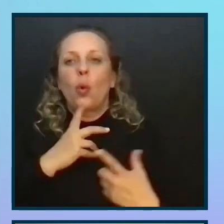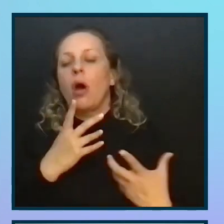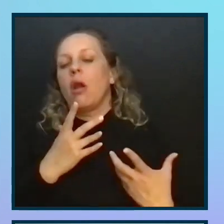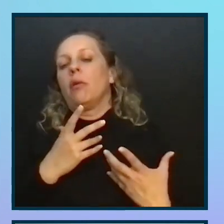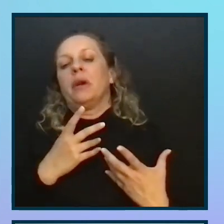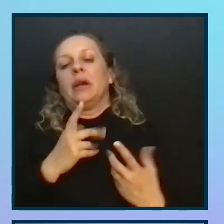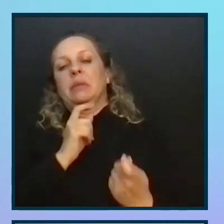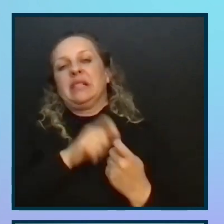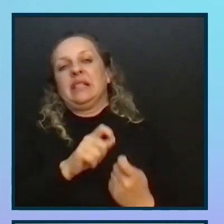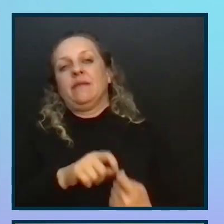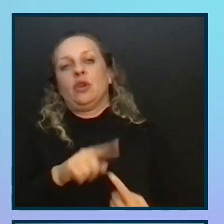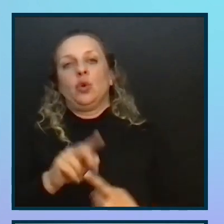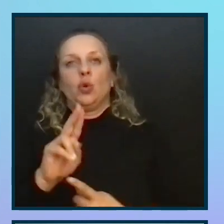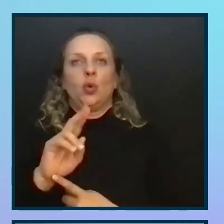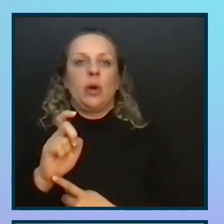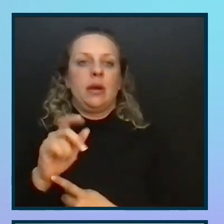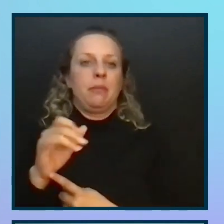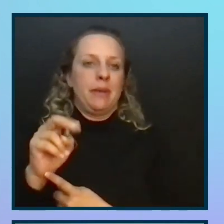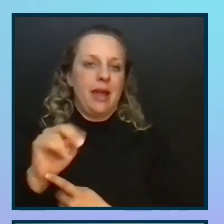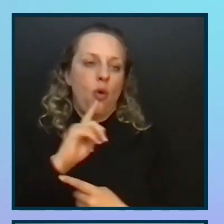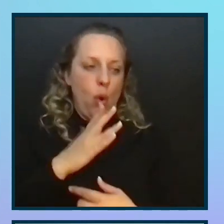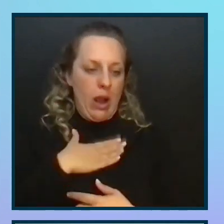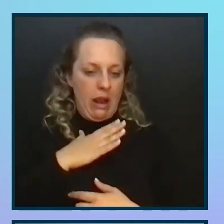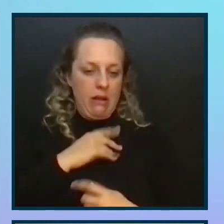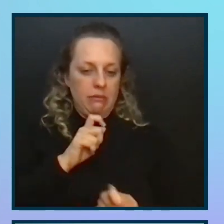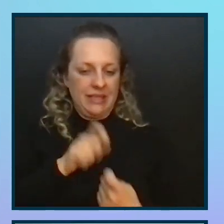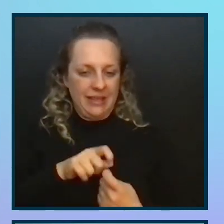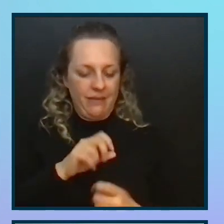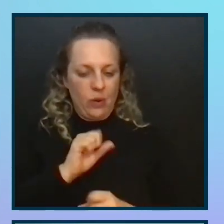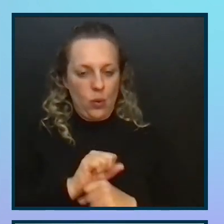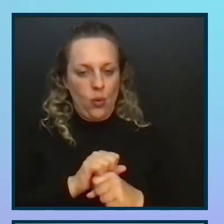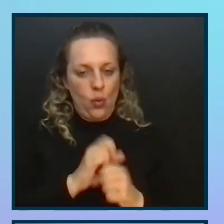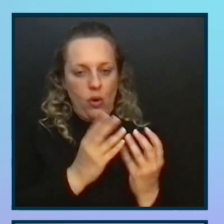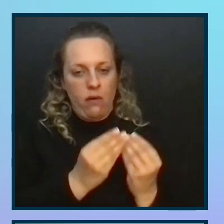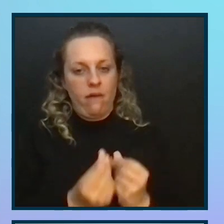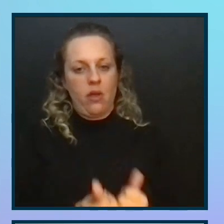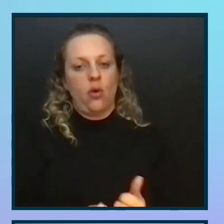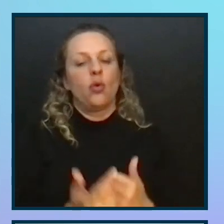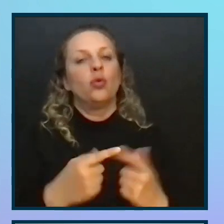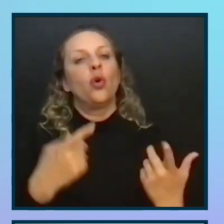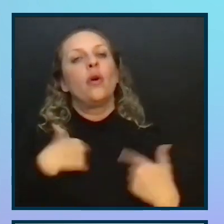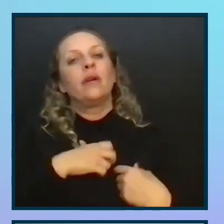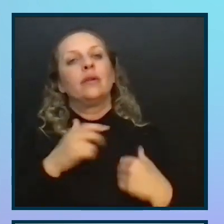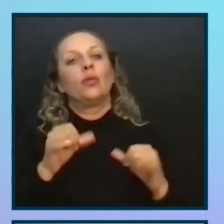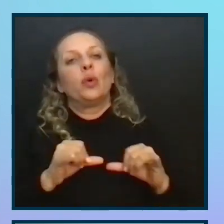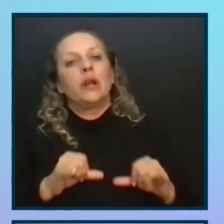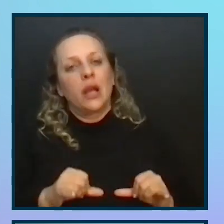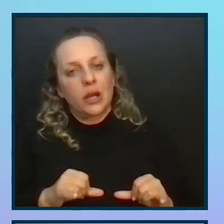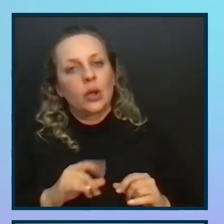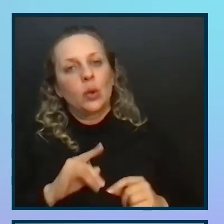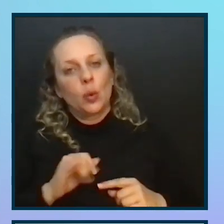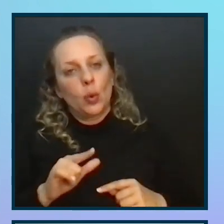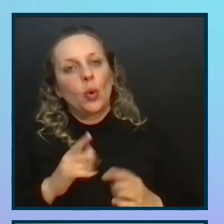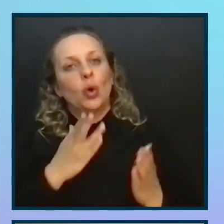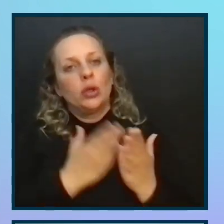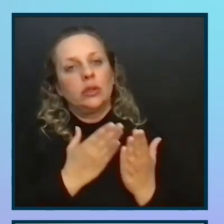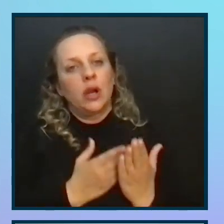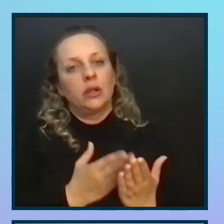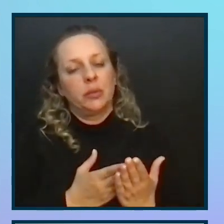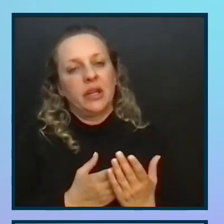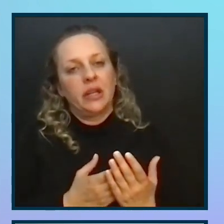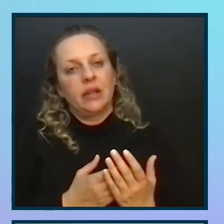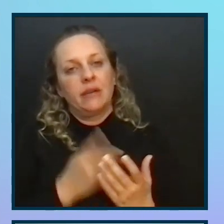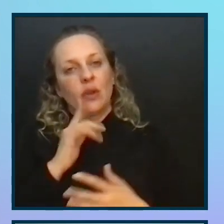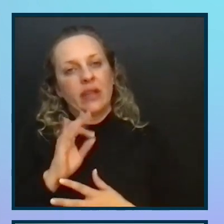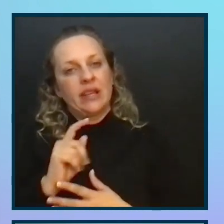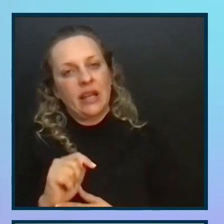very specific to UX pin or to our specific workflow. So here's where some redundant tooltip text is documented. And then another